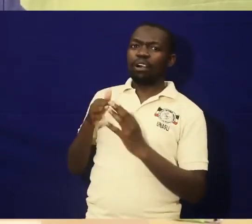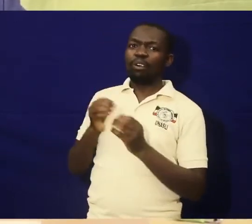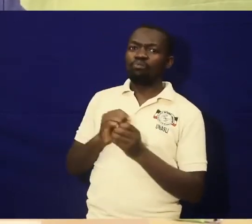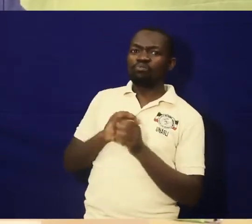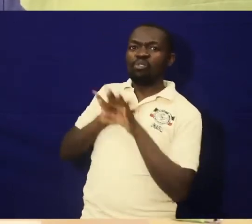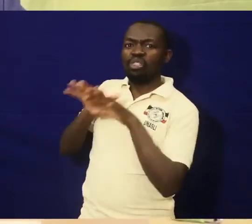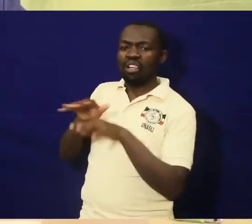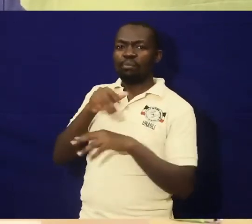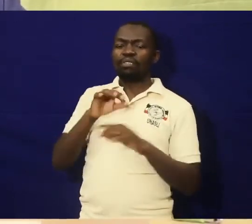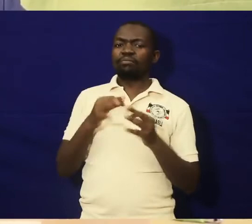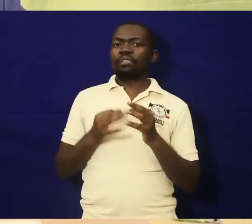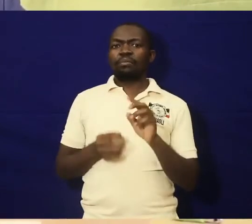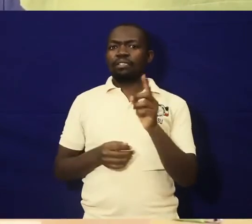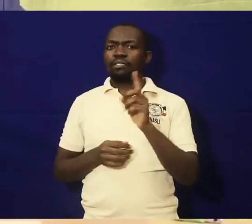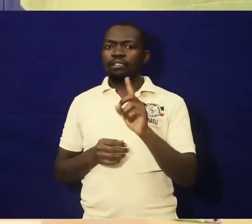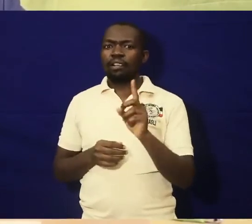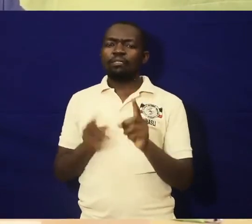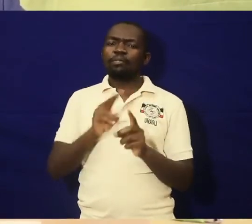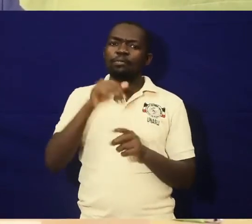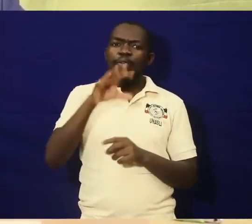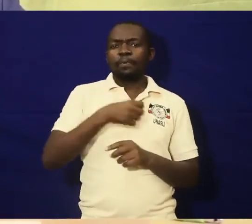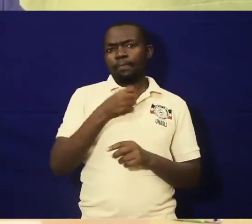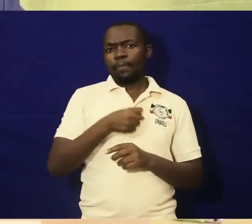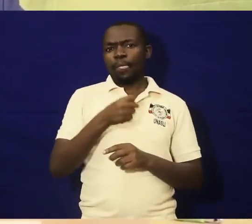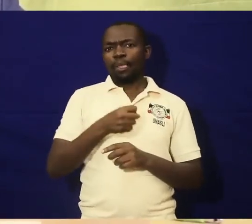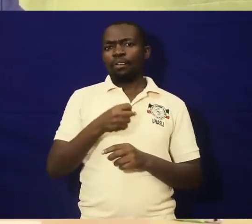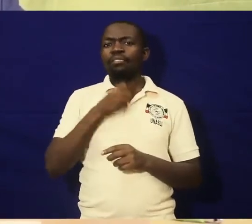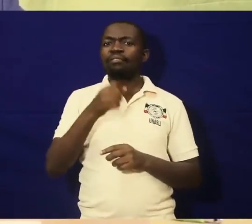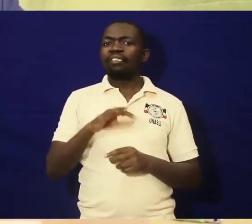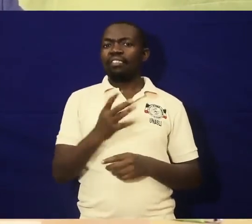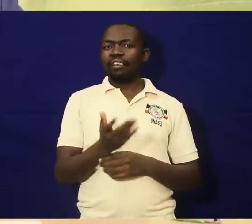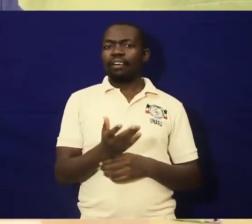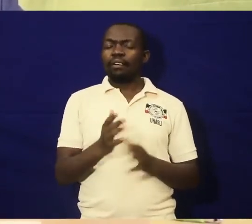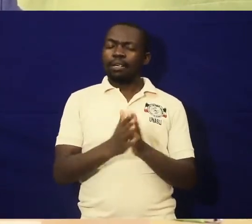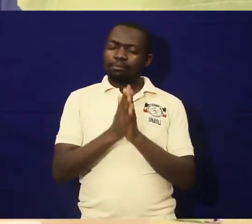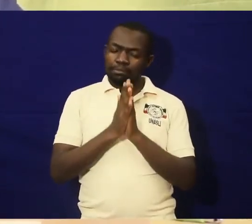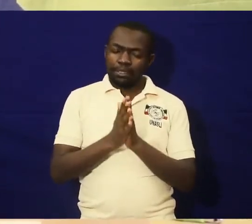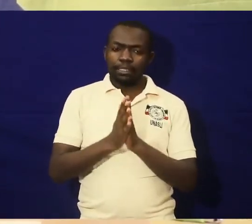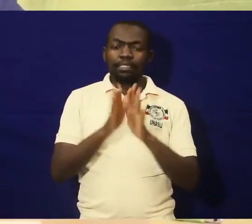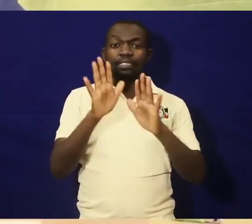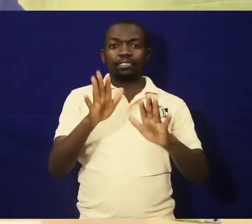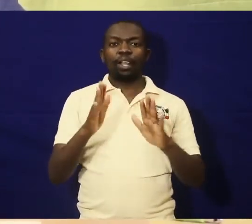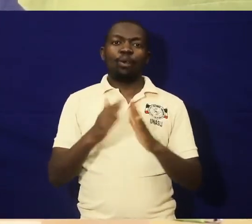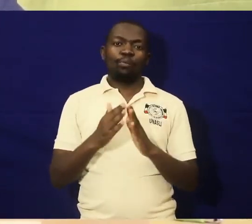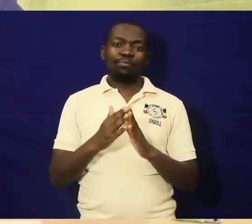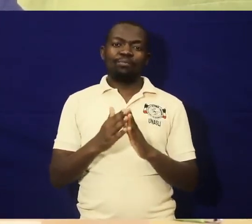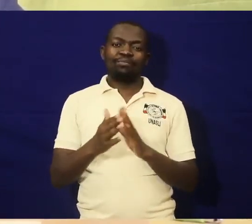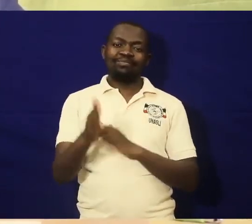and your aging father. So please keep at home. God